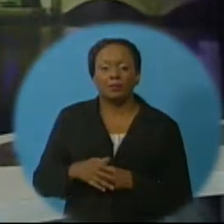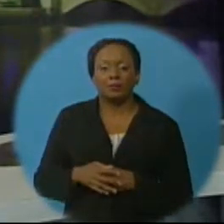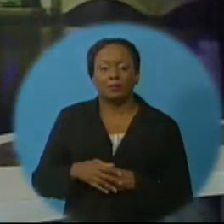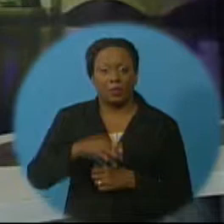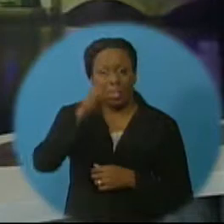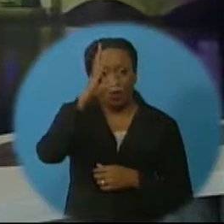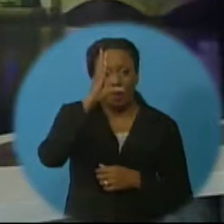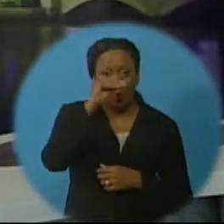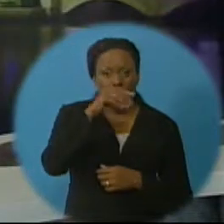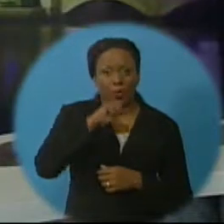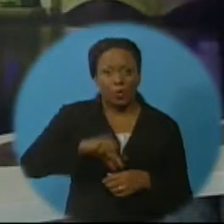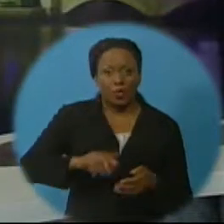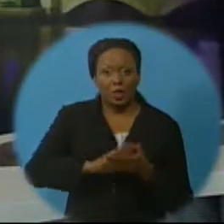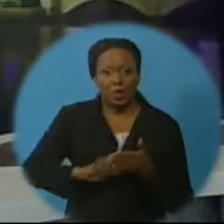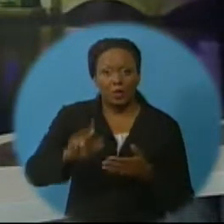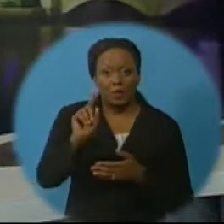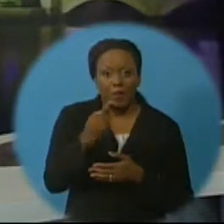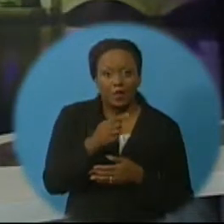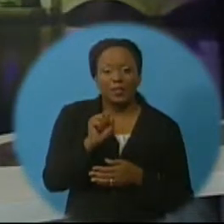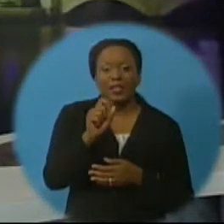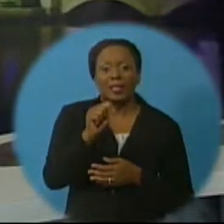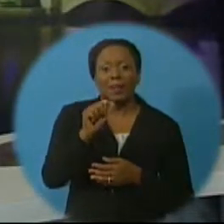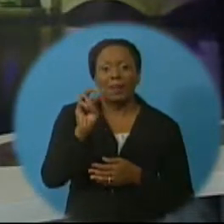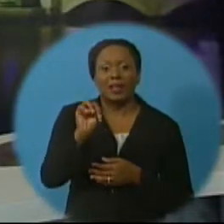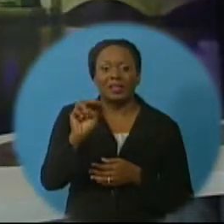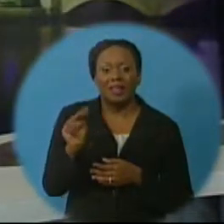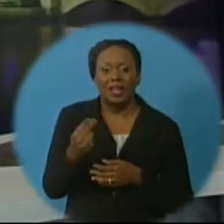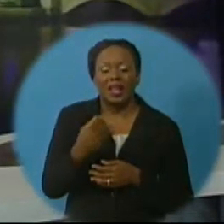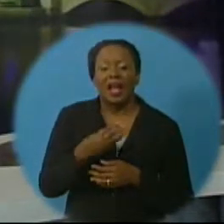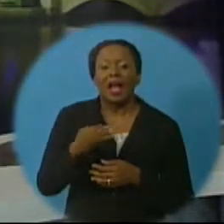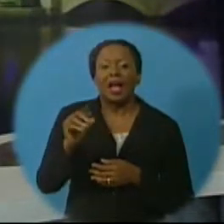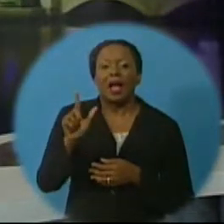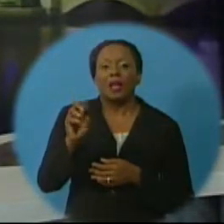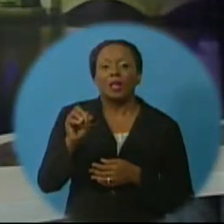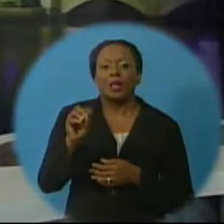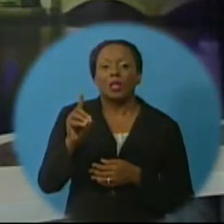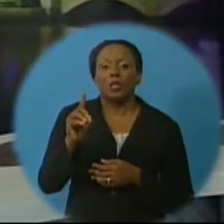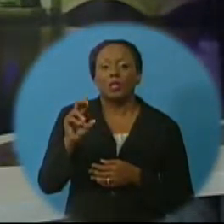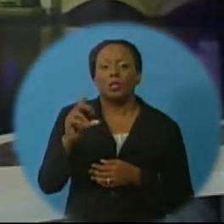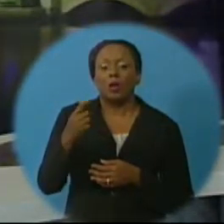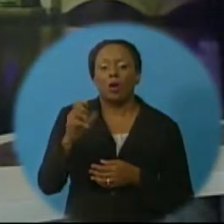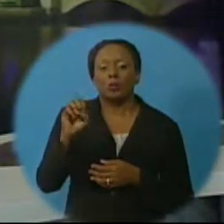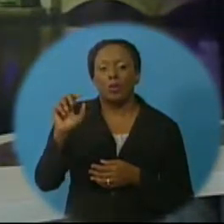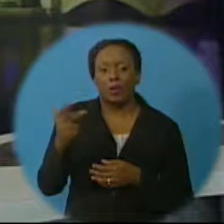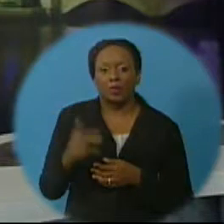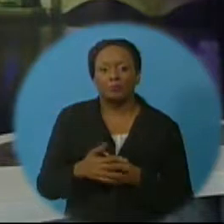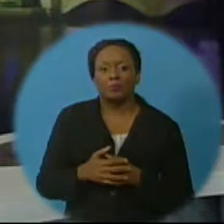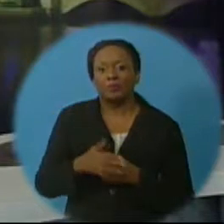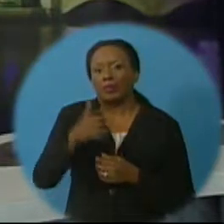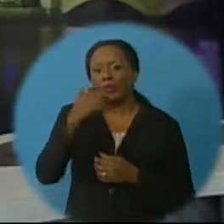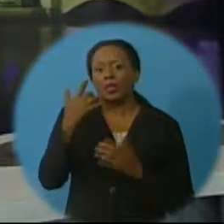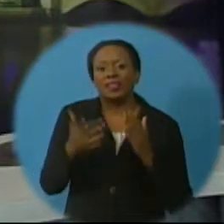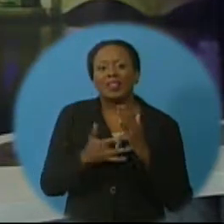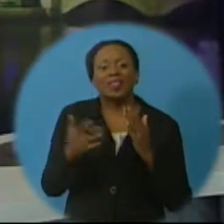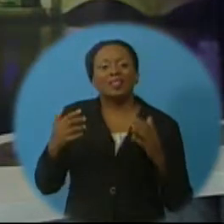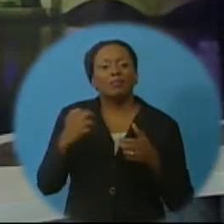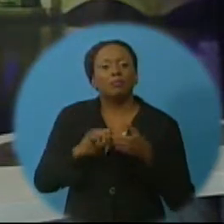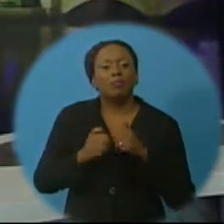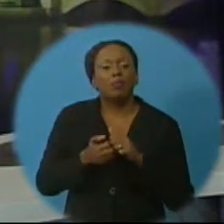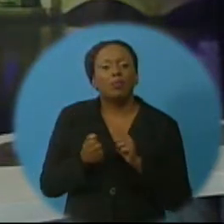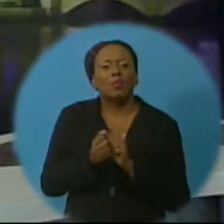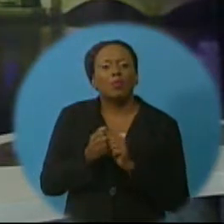front on 82, St. Michael's second with 60 and the Lodge 53. Now, due to technical challenges with